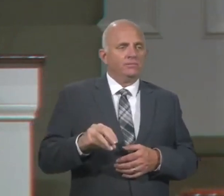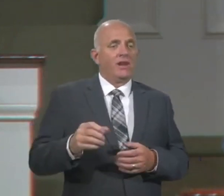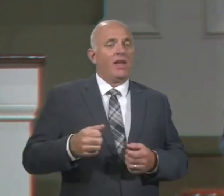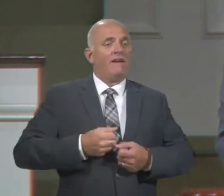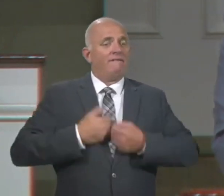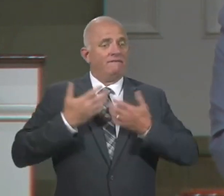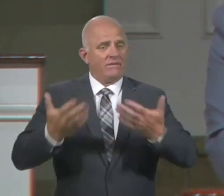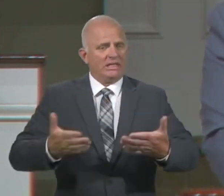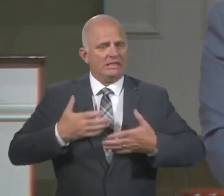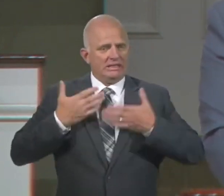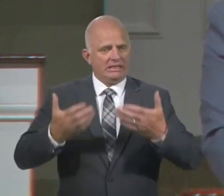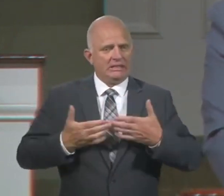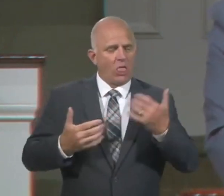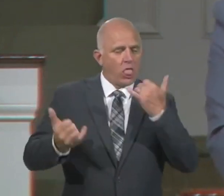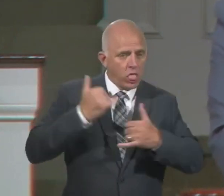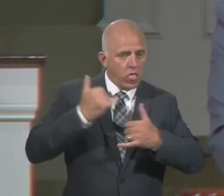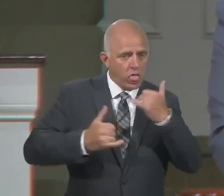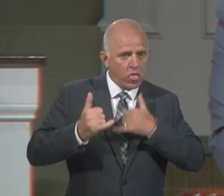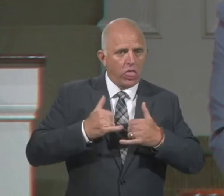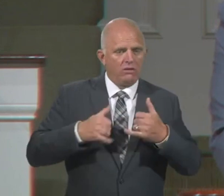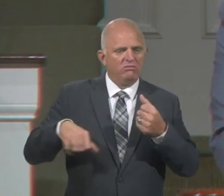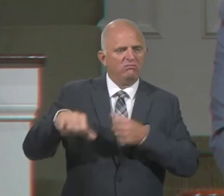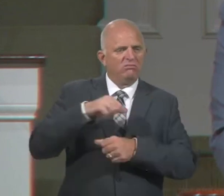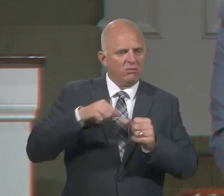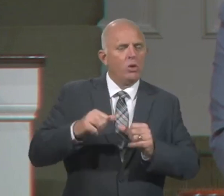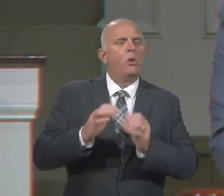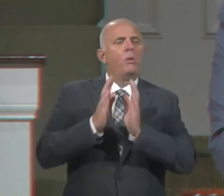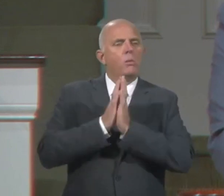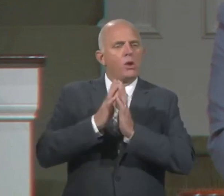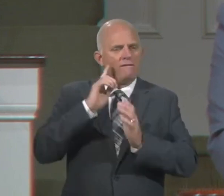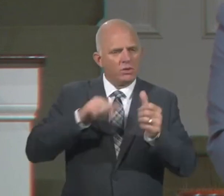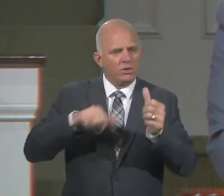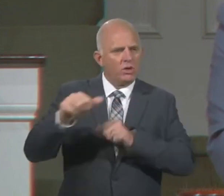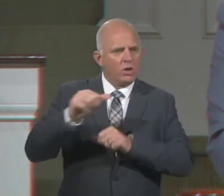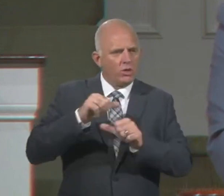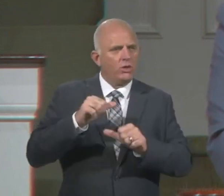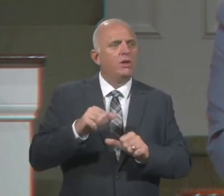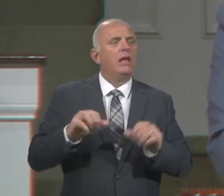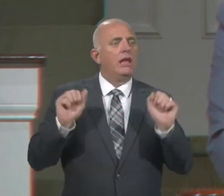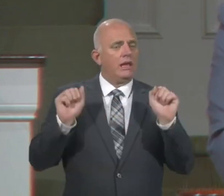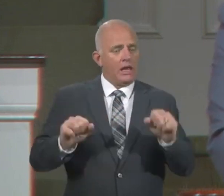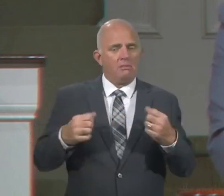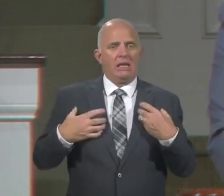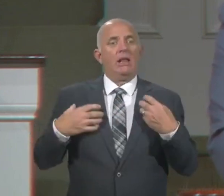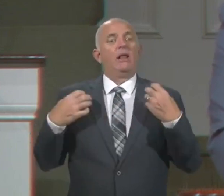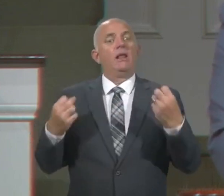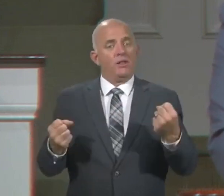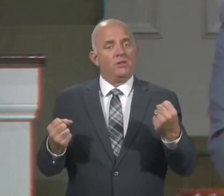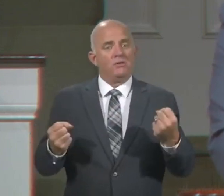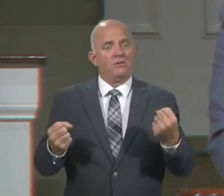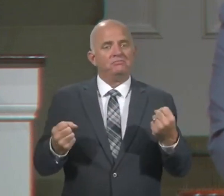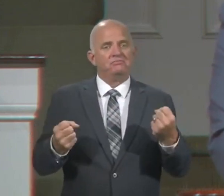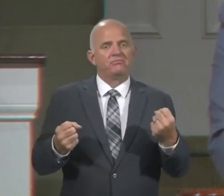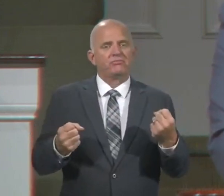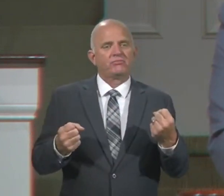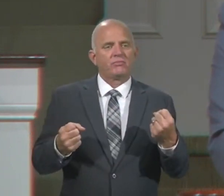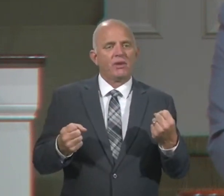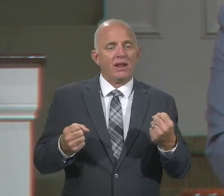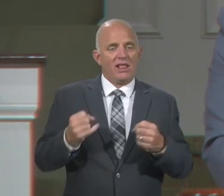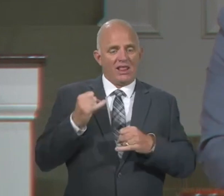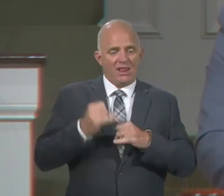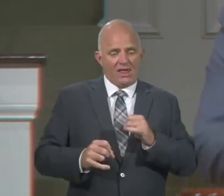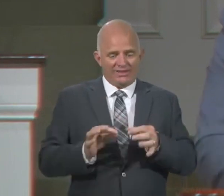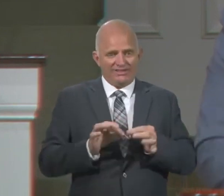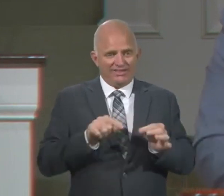faults one to another and pray one for another that ye may be healed. And then the last phrase,